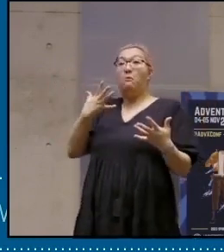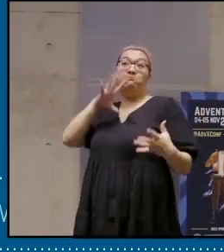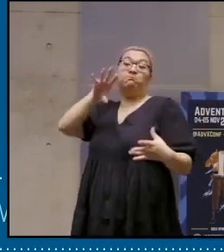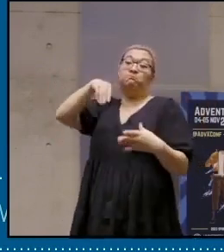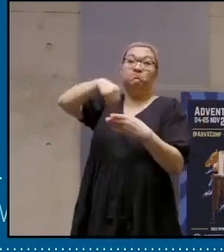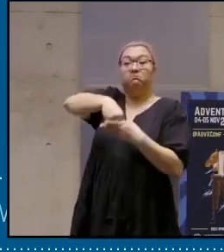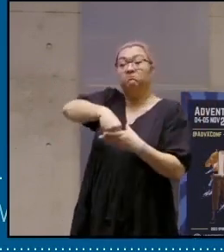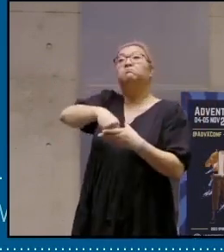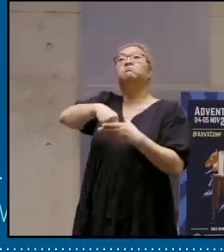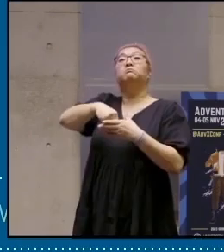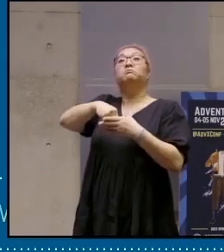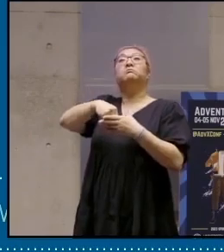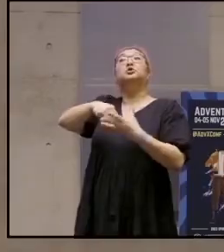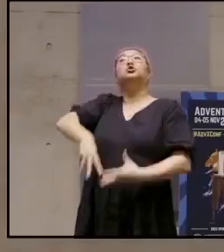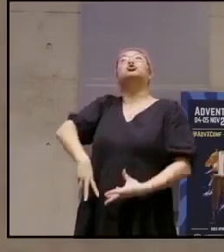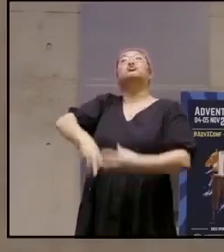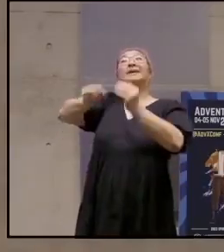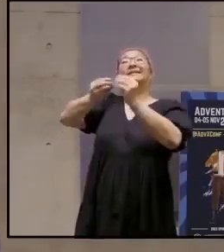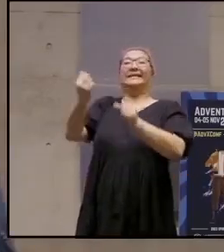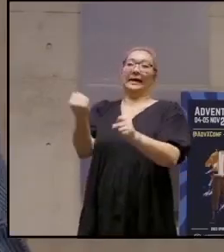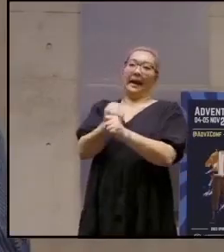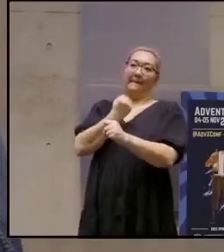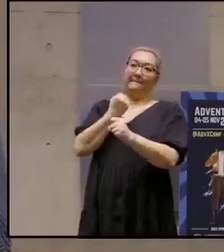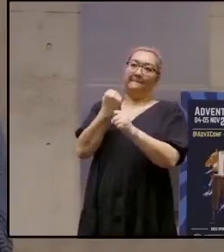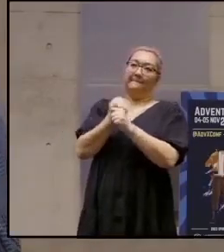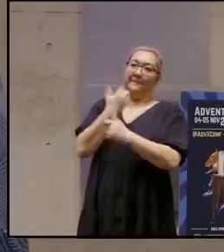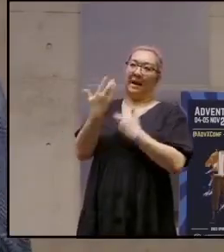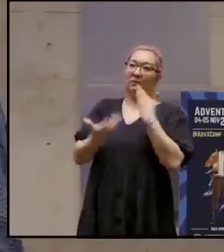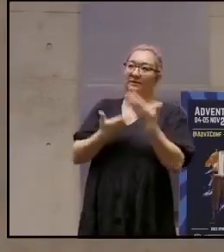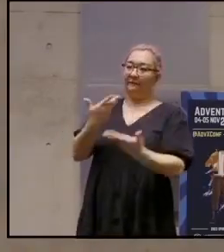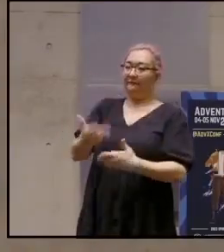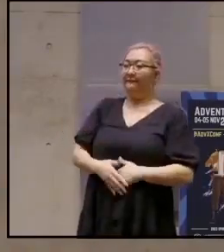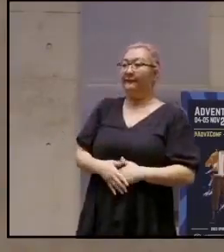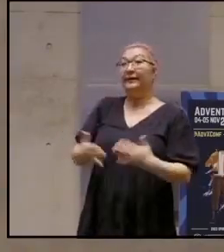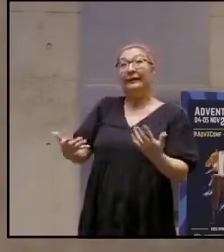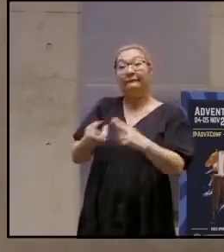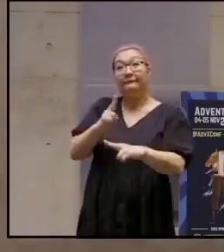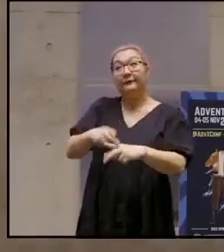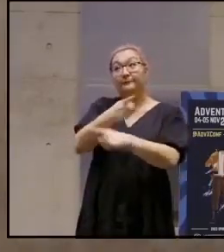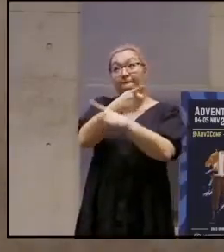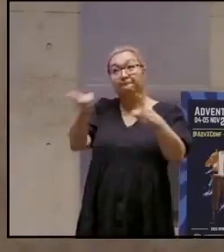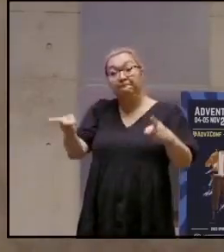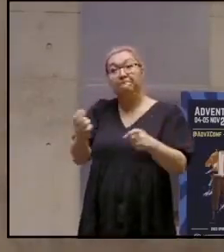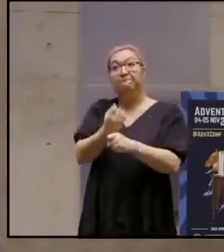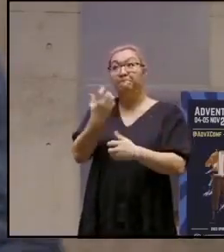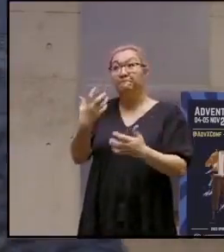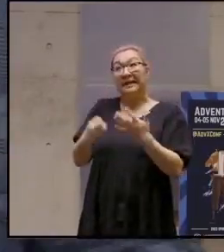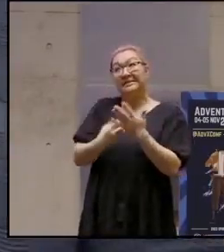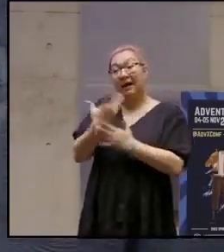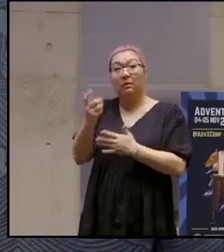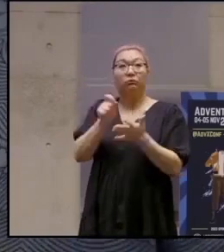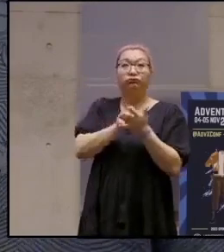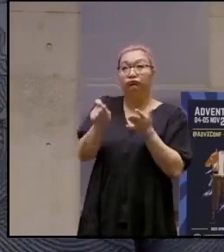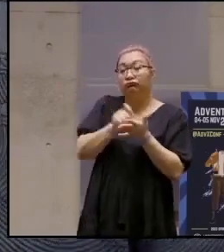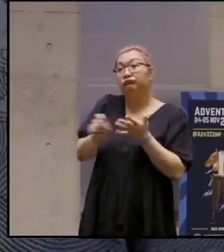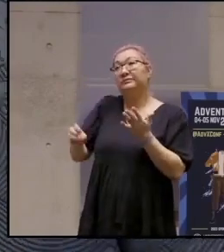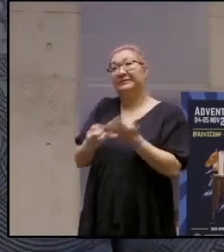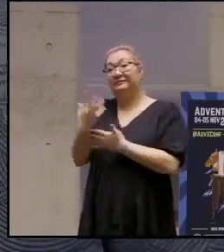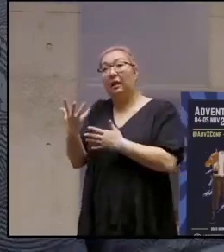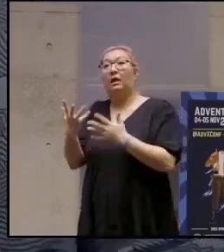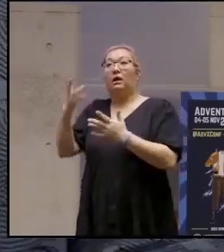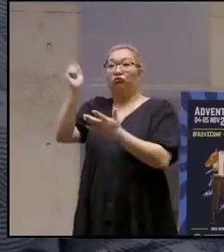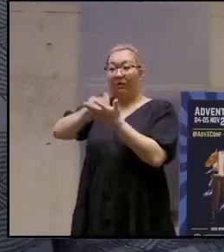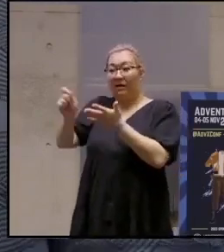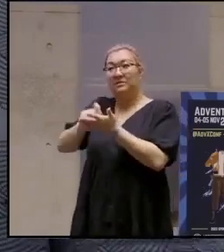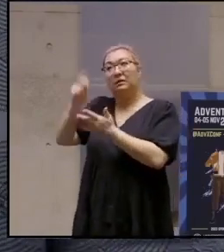of a game's narrative. Now, if you're a game director now, if you are a narrative lead, if you are a writer, if you are a designer,